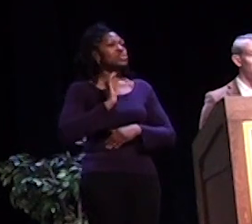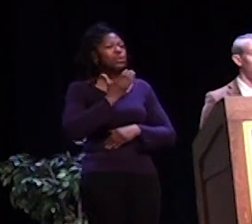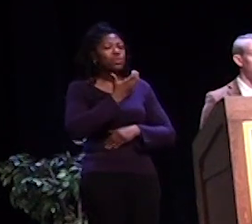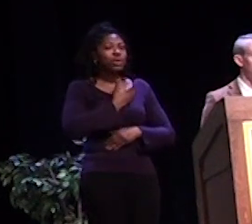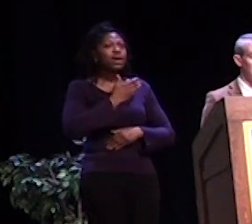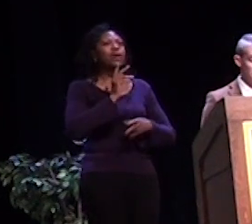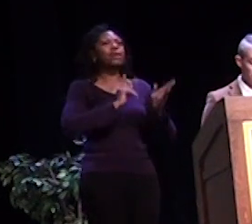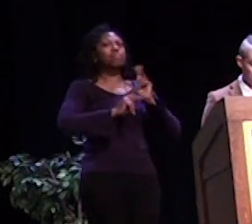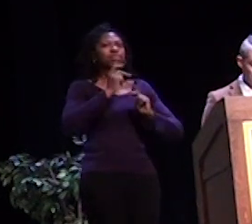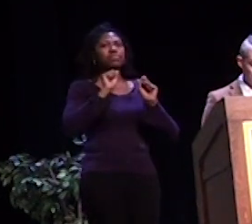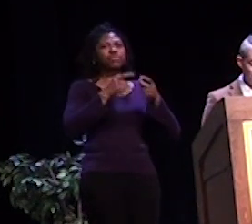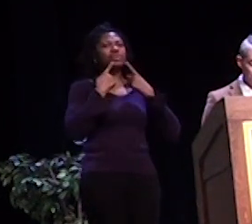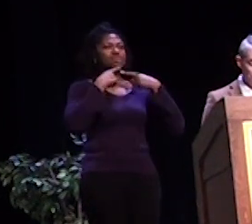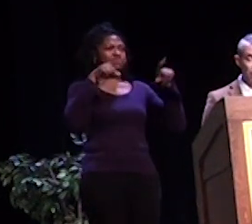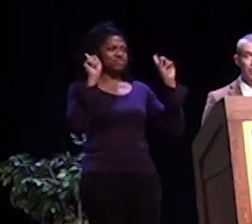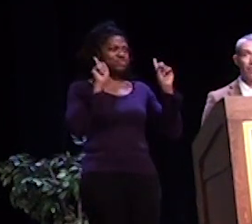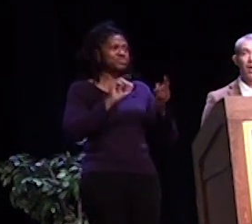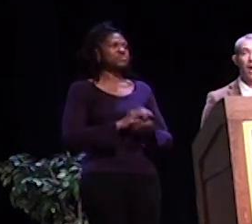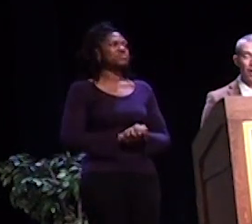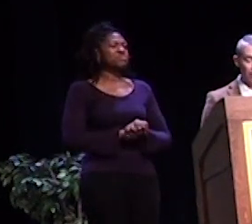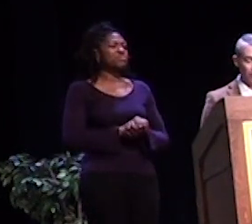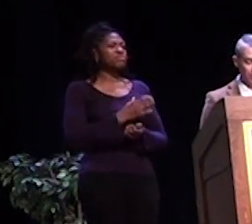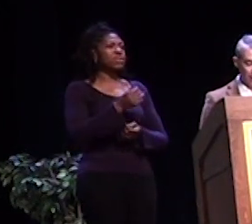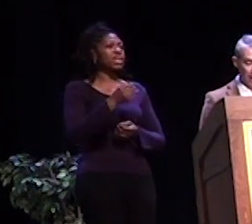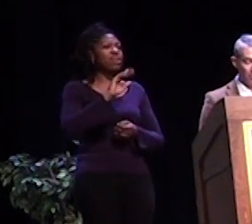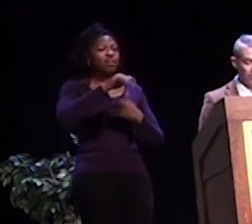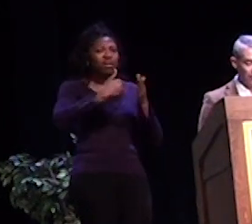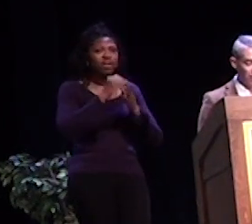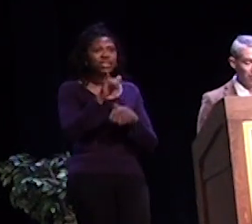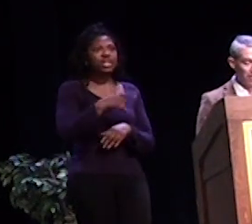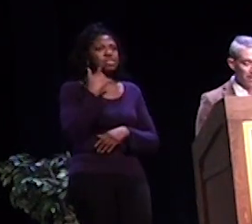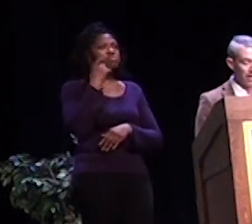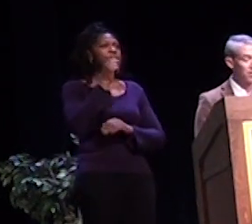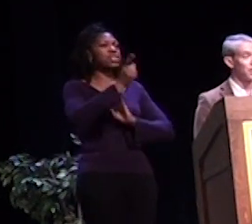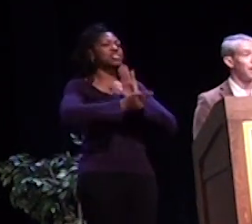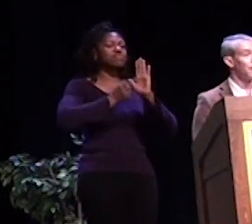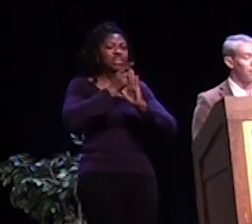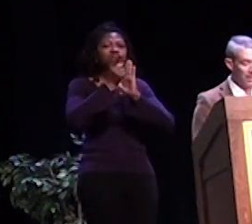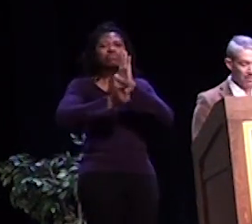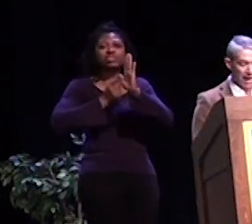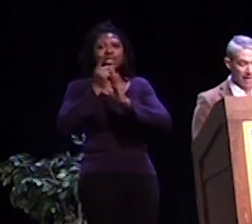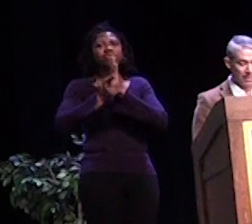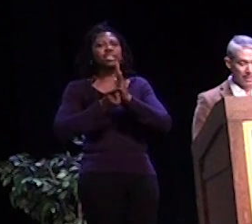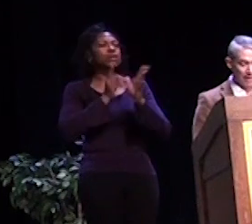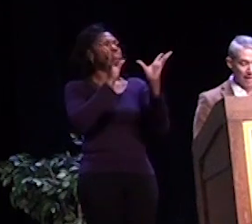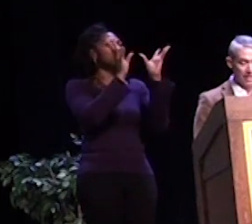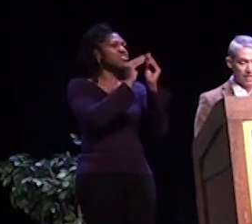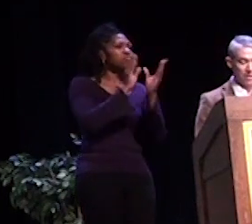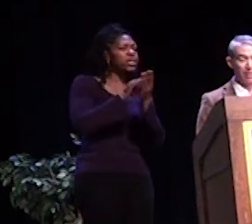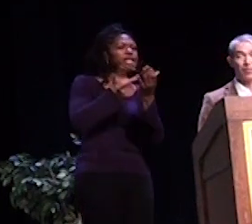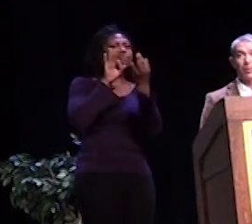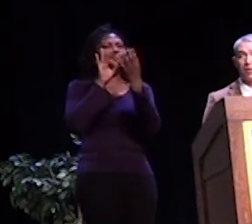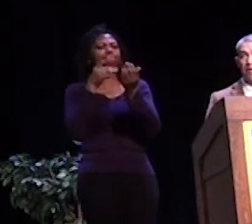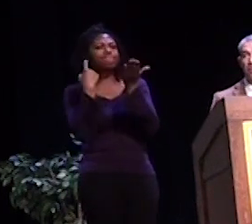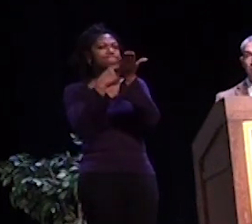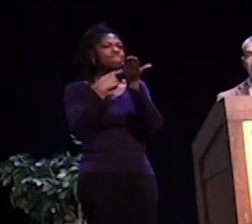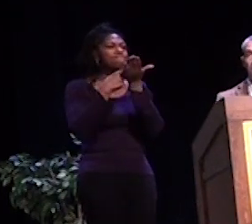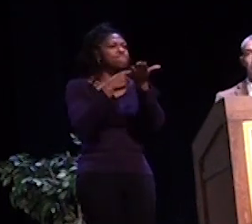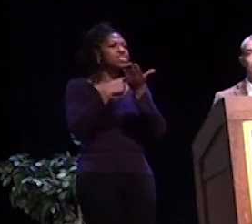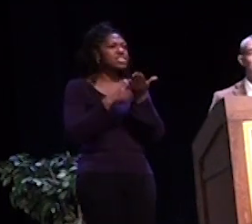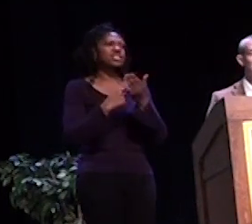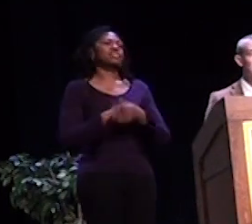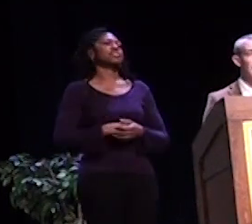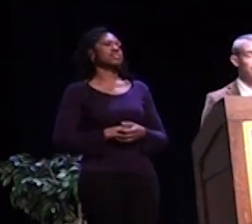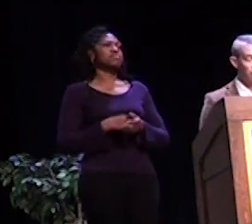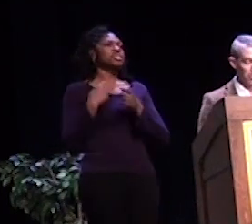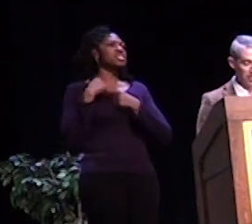that result, again, is the result of hundreds of hours of community meetings, feedback, and ideas stemming from the very first